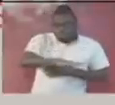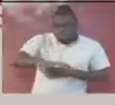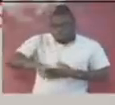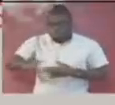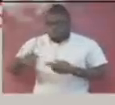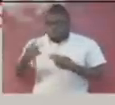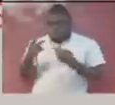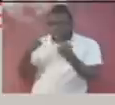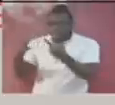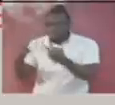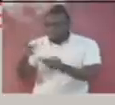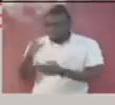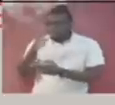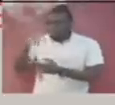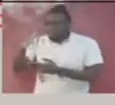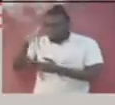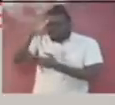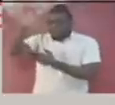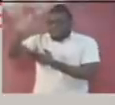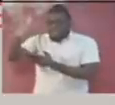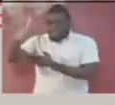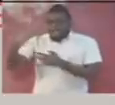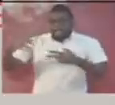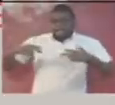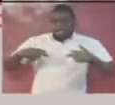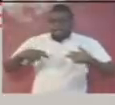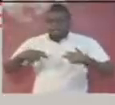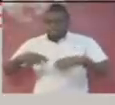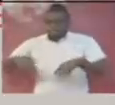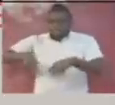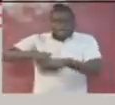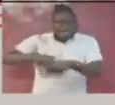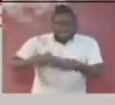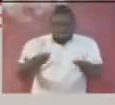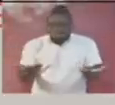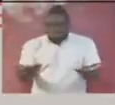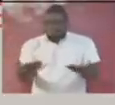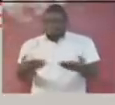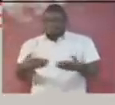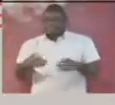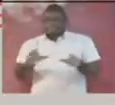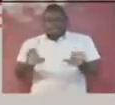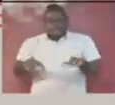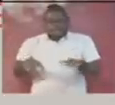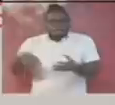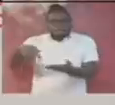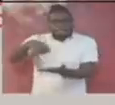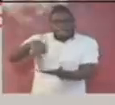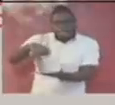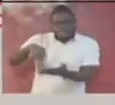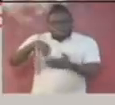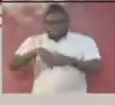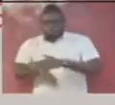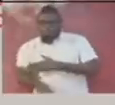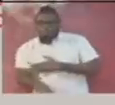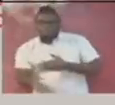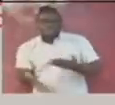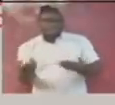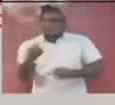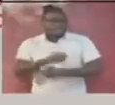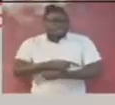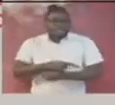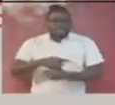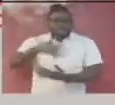So you can have a wedding. So you can have a birthday party. So the social interaction that we have been